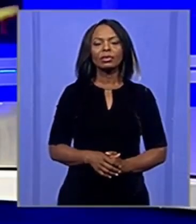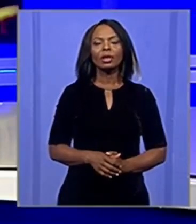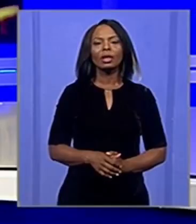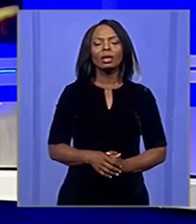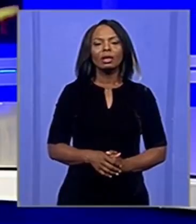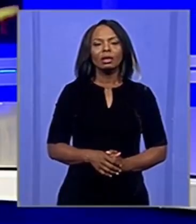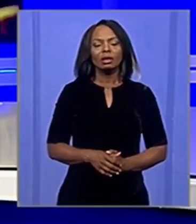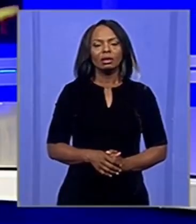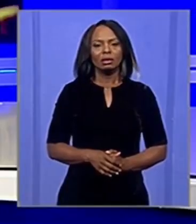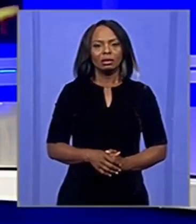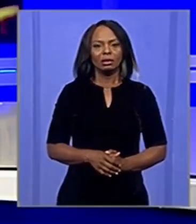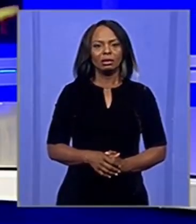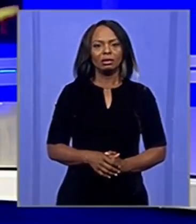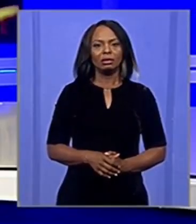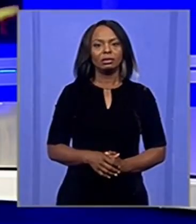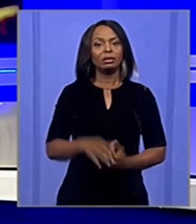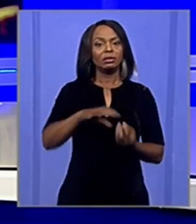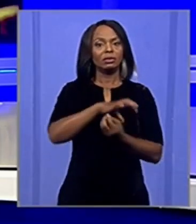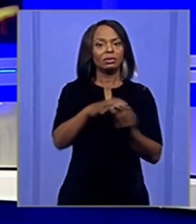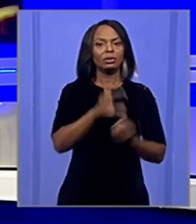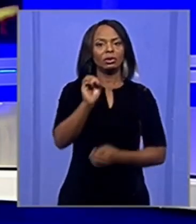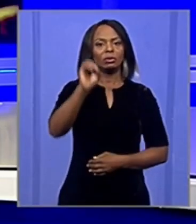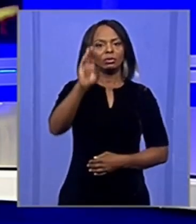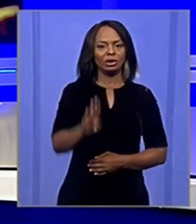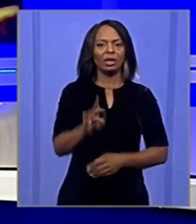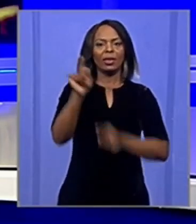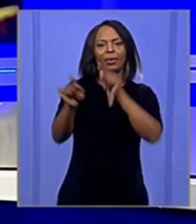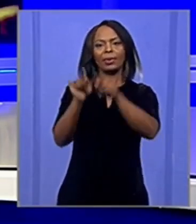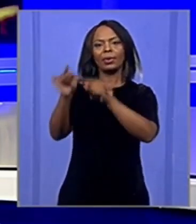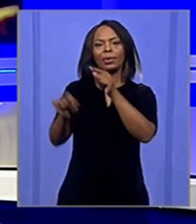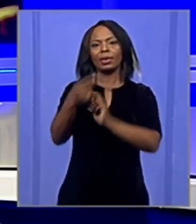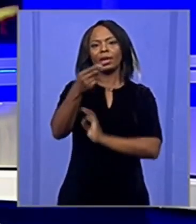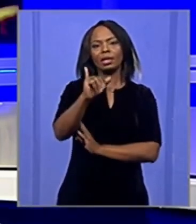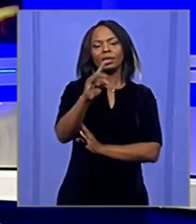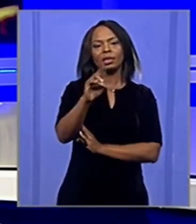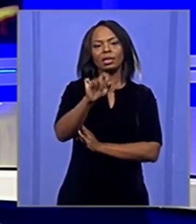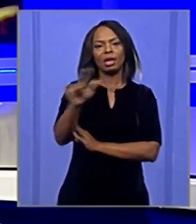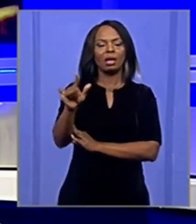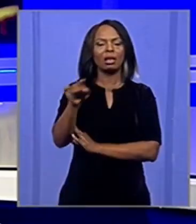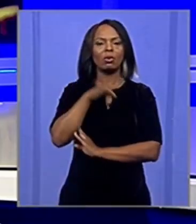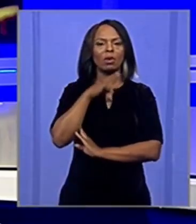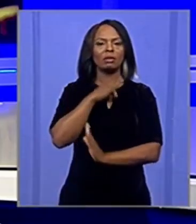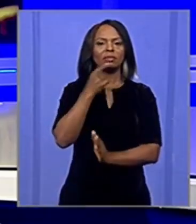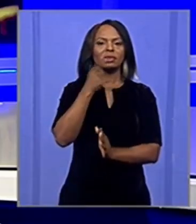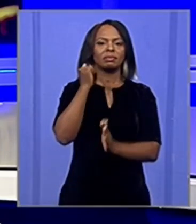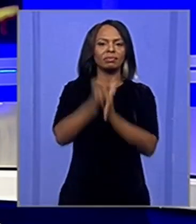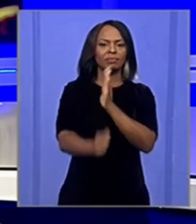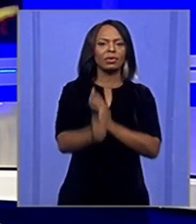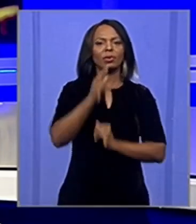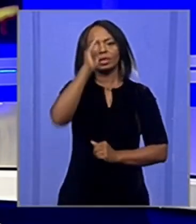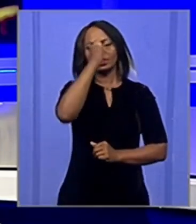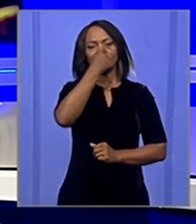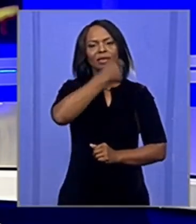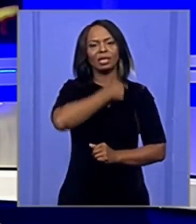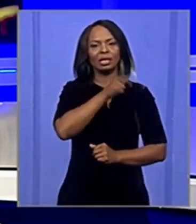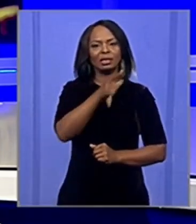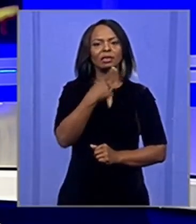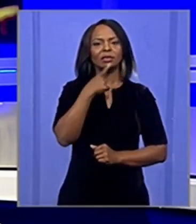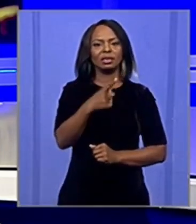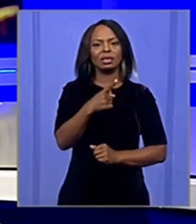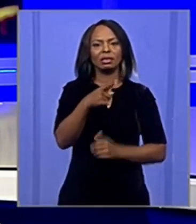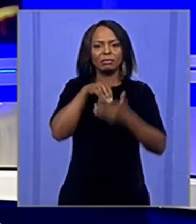Lelapa la kwa Bloemfontein le latofatsa mapodisa Heidedal ka polao. Seno ke morago ga dipego tsa gore morwa wa bone o ikgwageditse ka fa